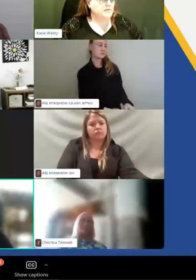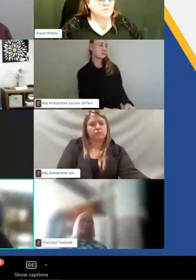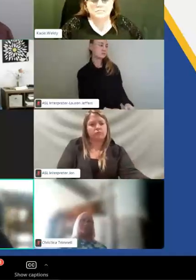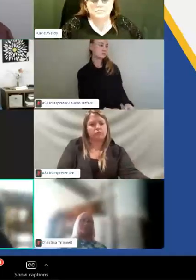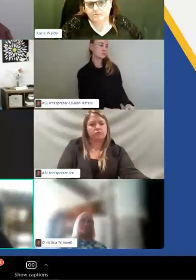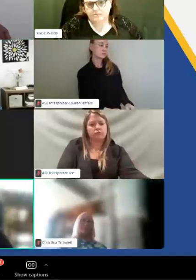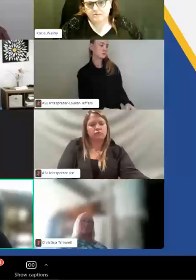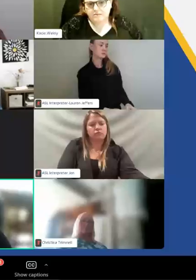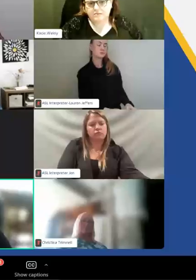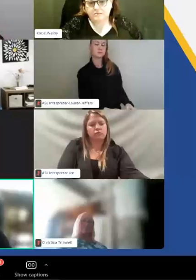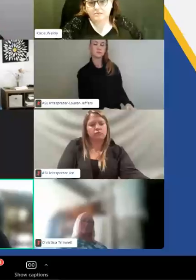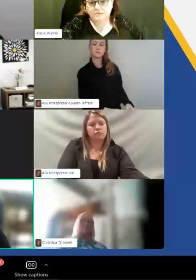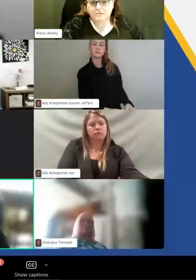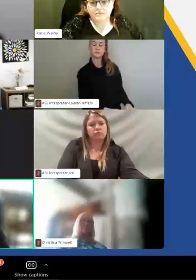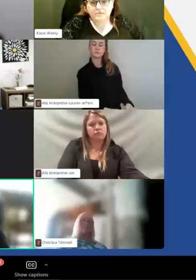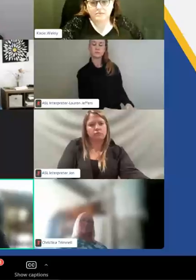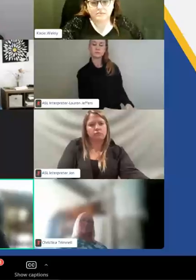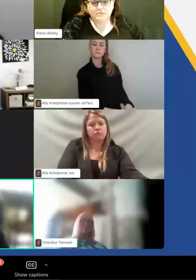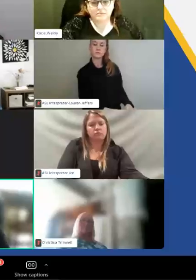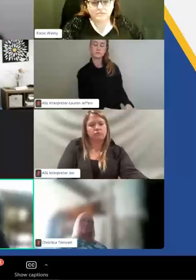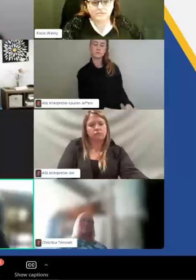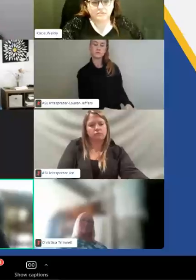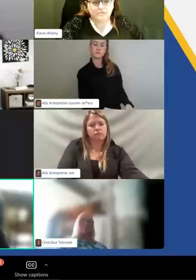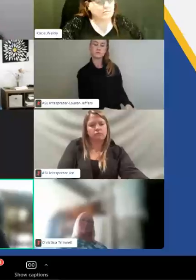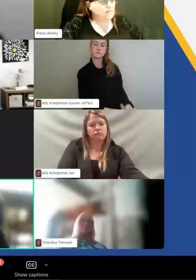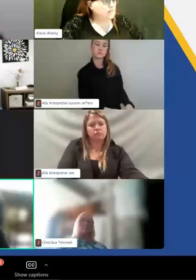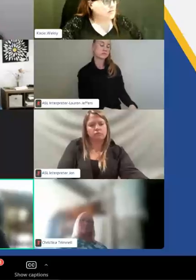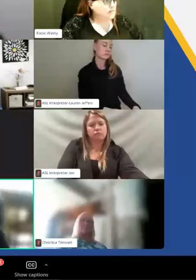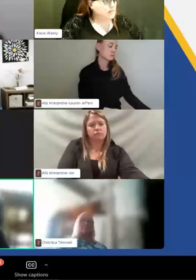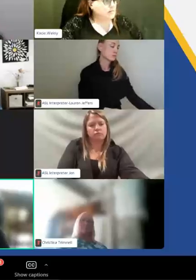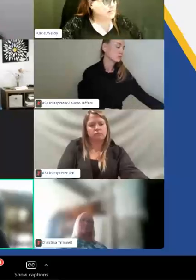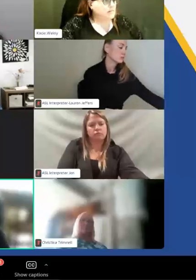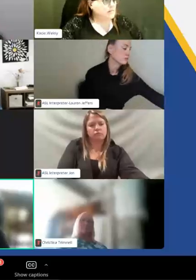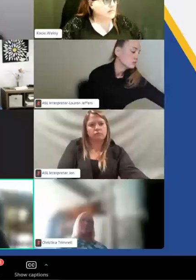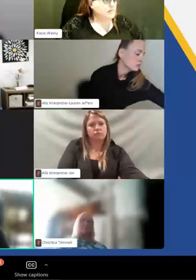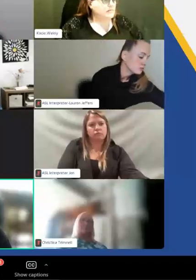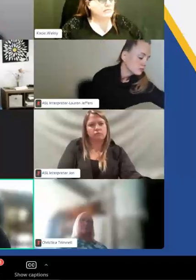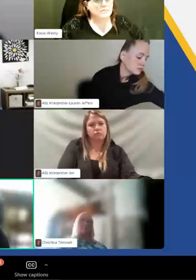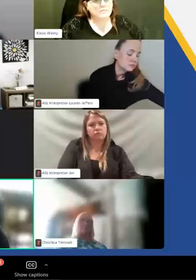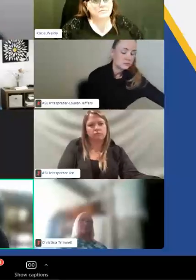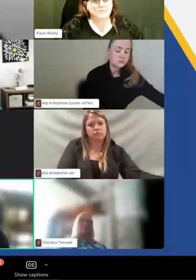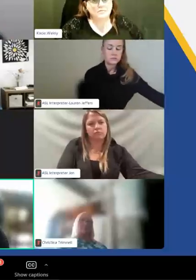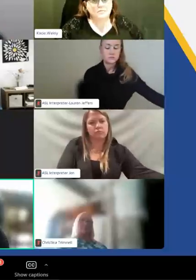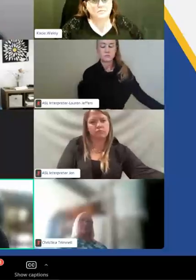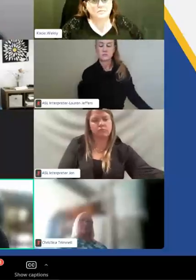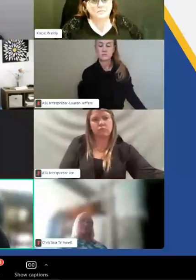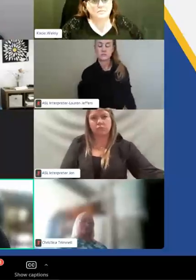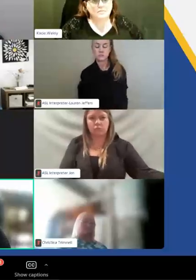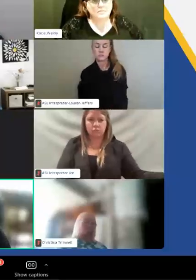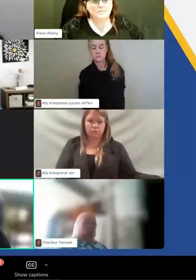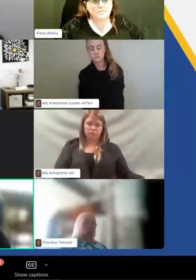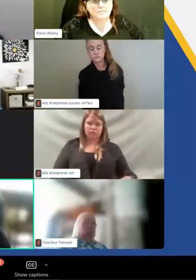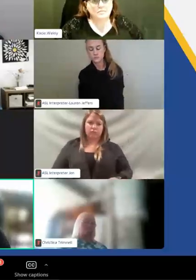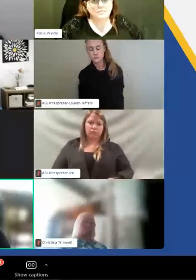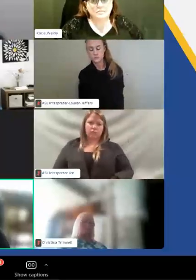And Mike, this is Amy. I just wanted to make sure that so today so that well obviously Anna already